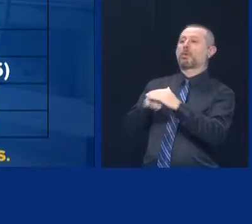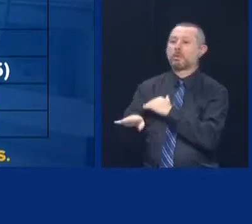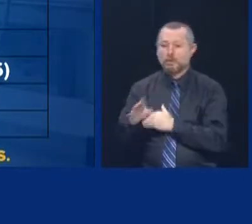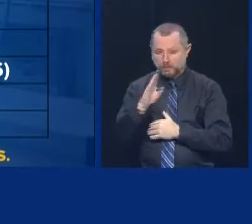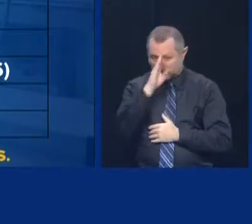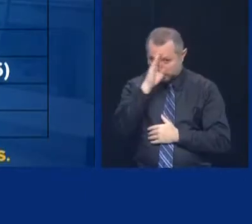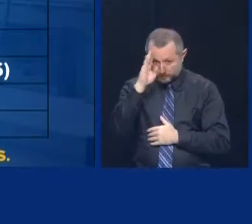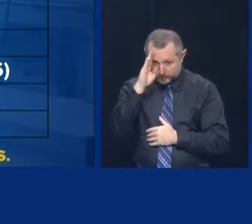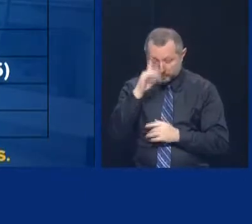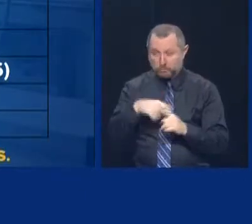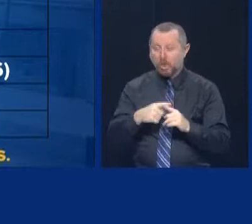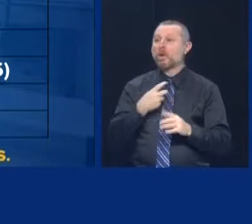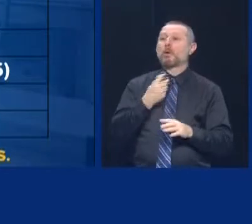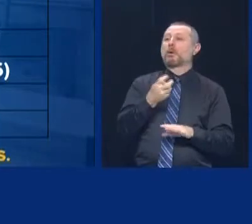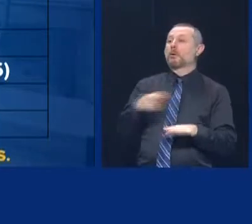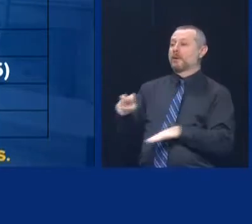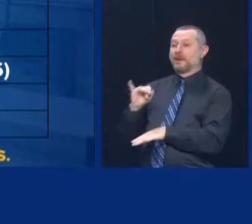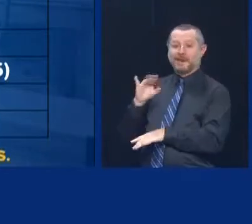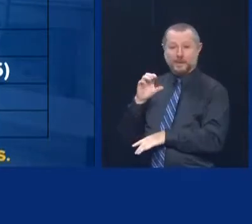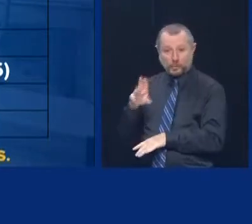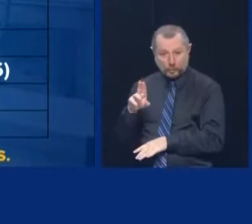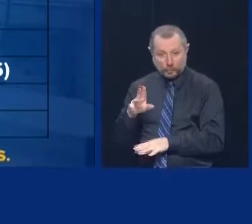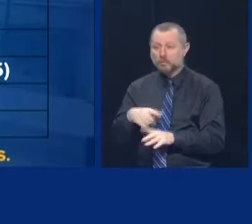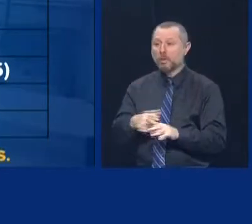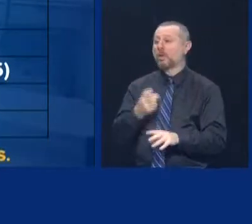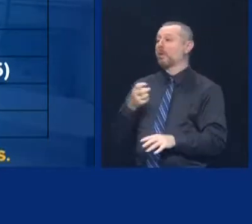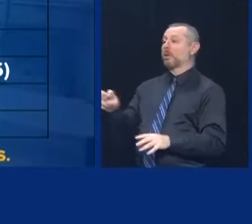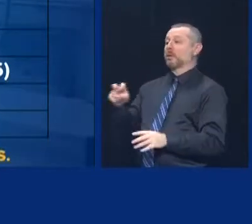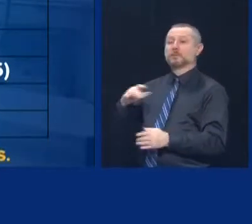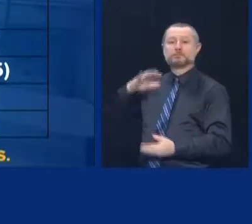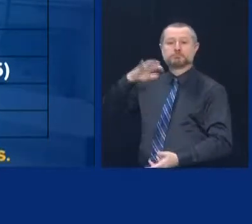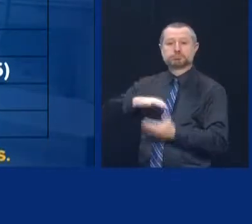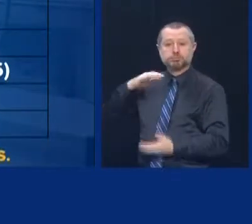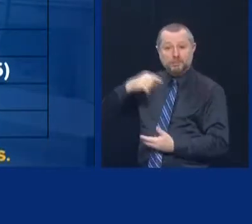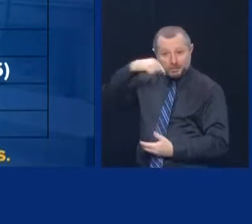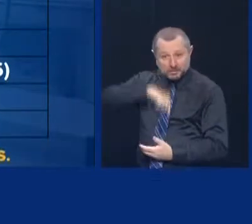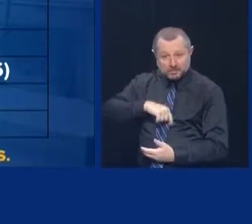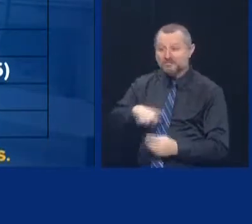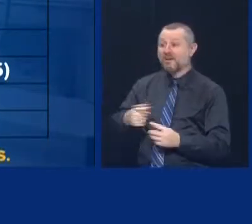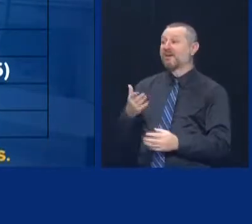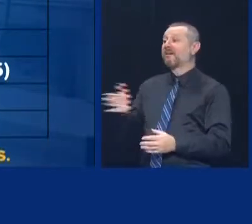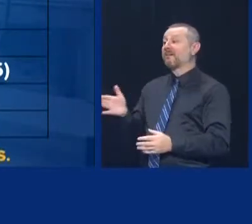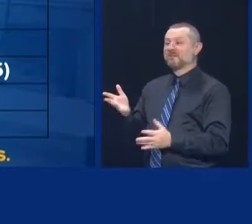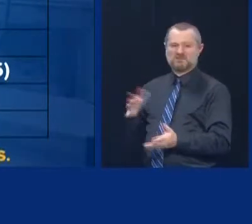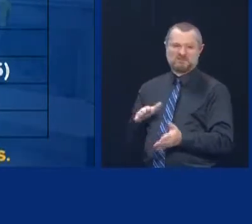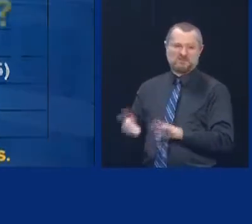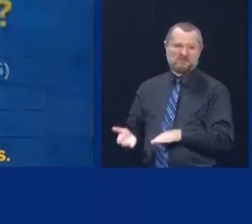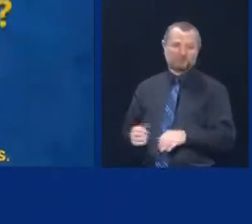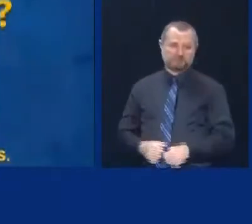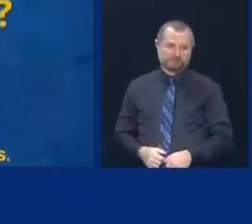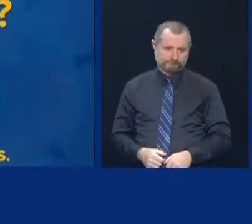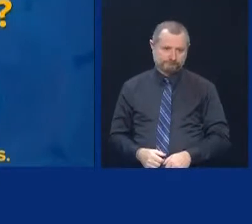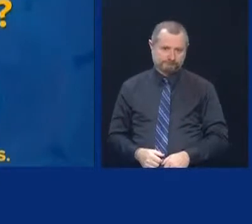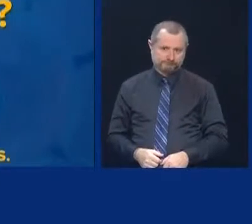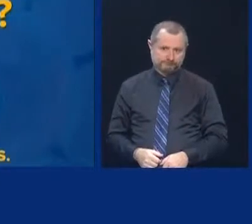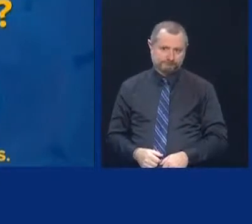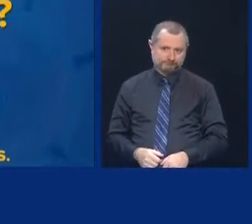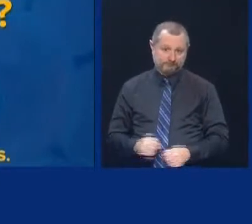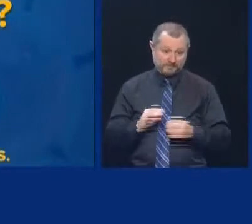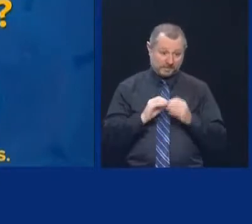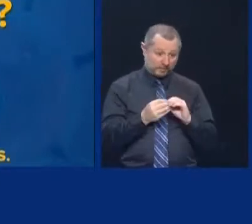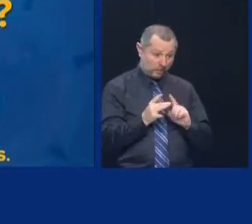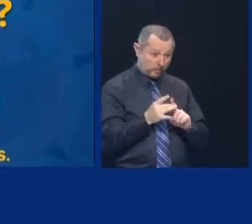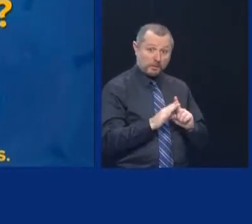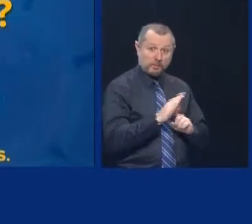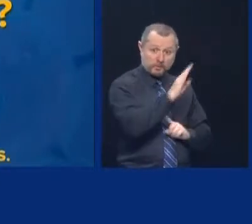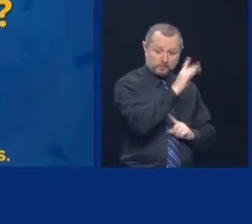ICU. They're intubated. And they pass away. So we know what these numbers mean. We've been